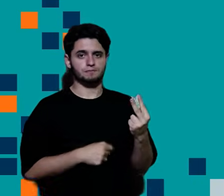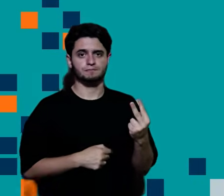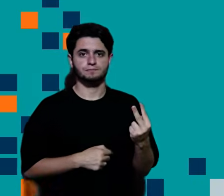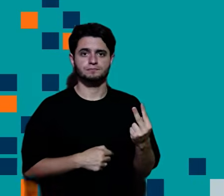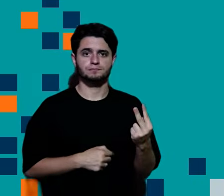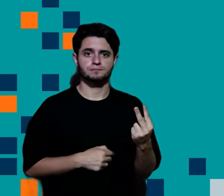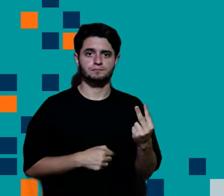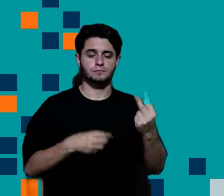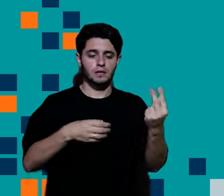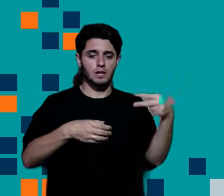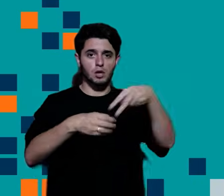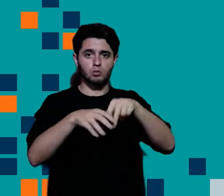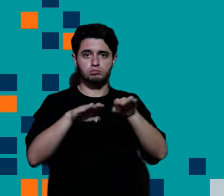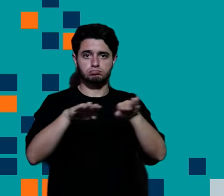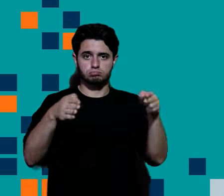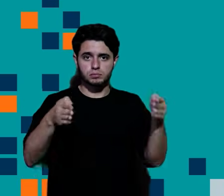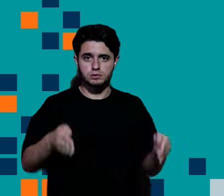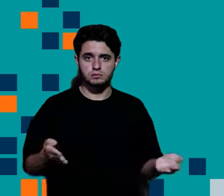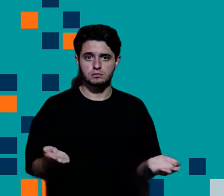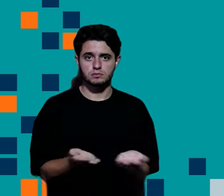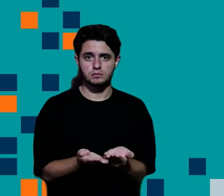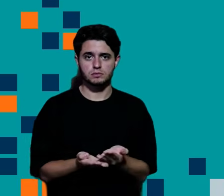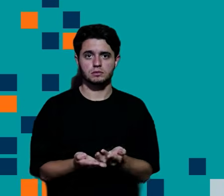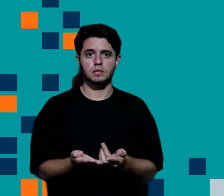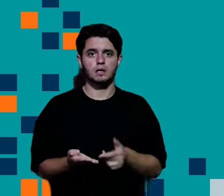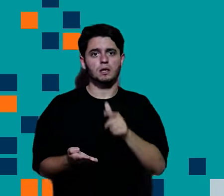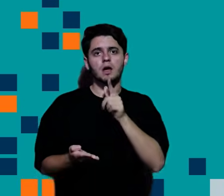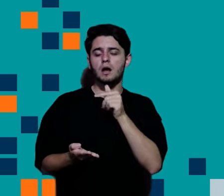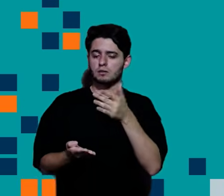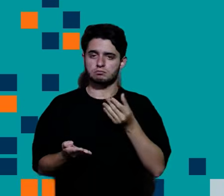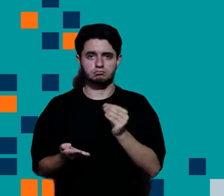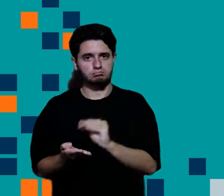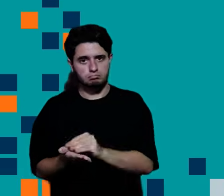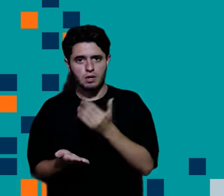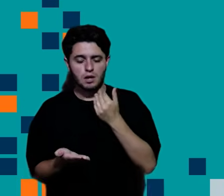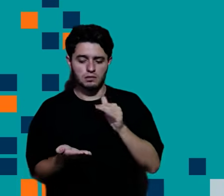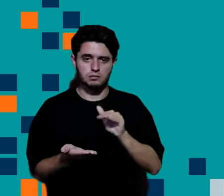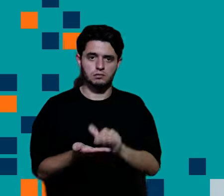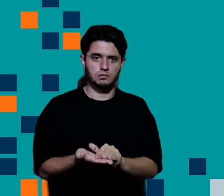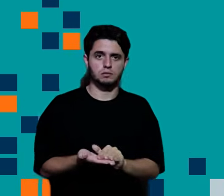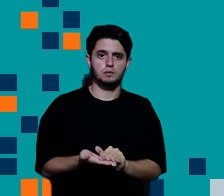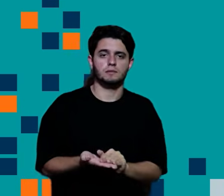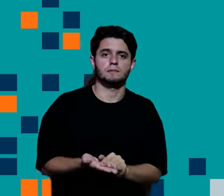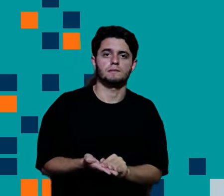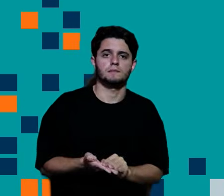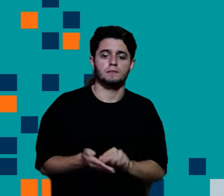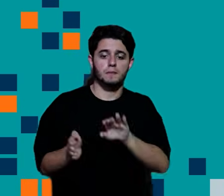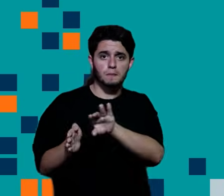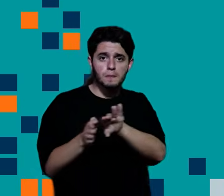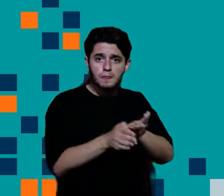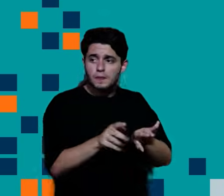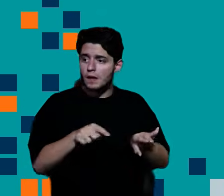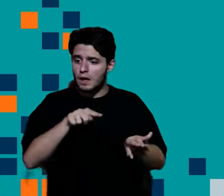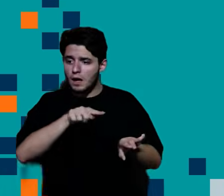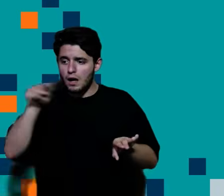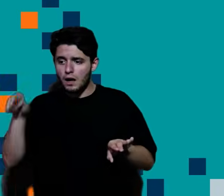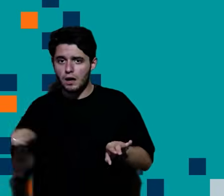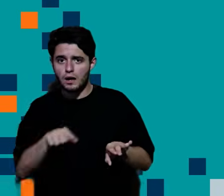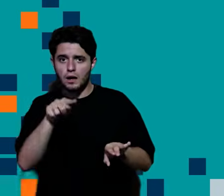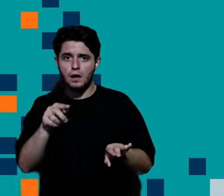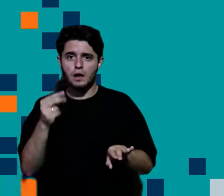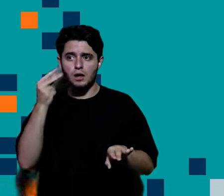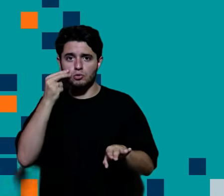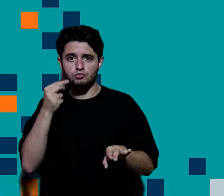for mice that has a running wheel, in the water and the rest. And she takes another set of mice and she puts them in an